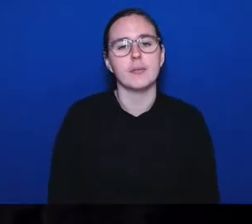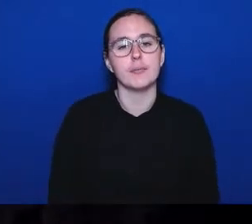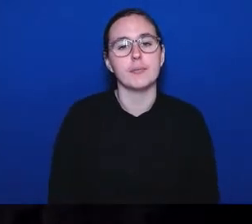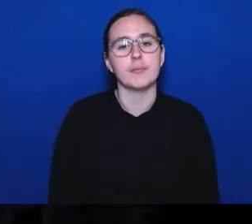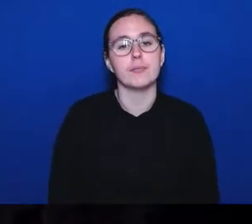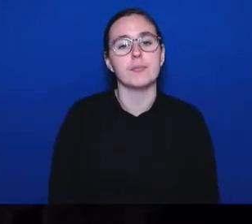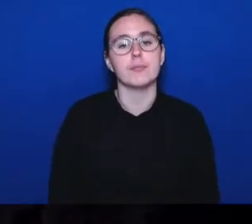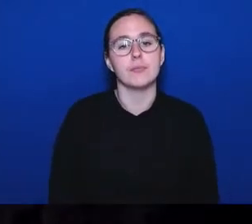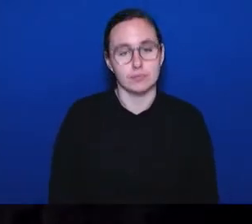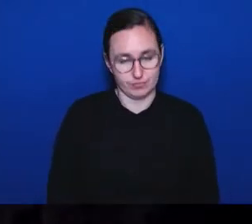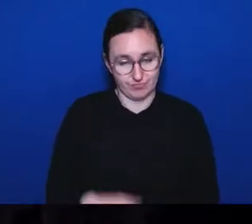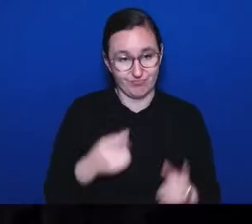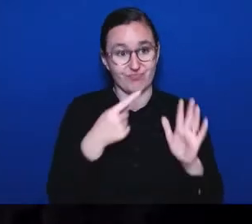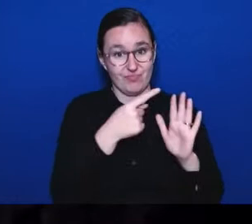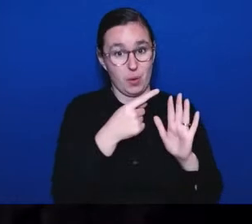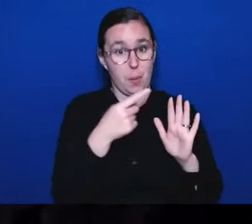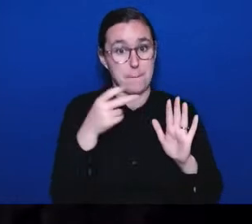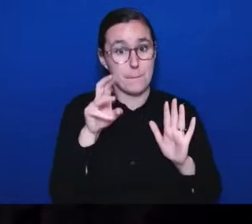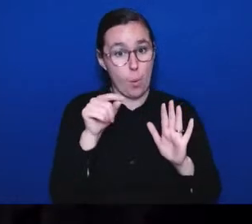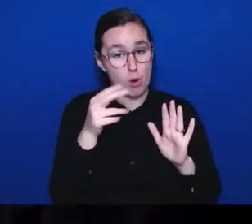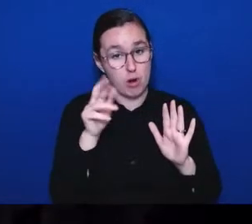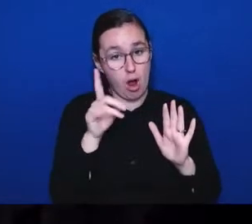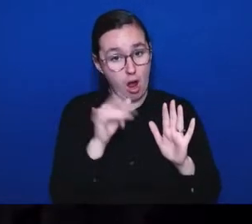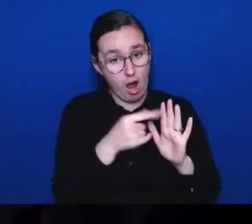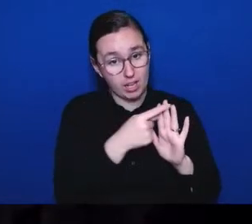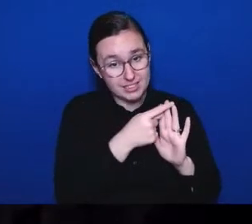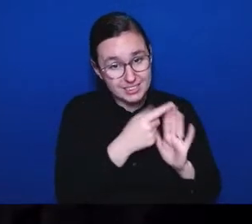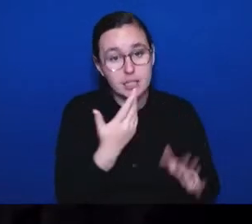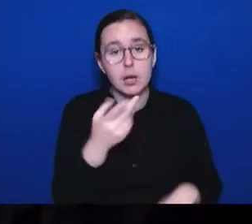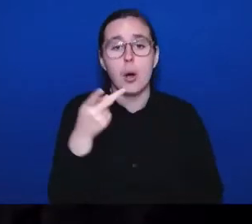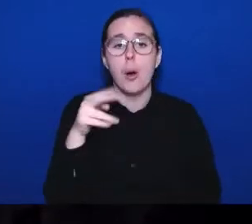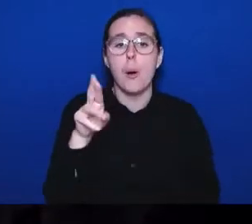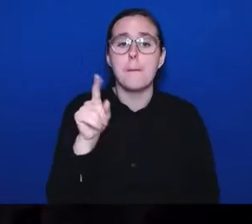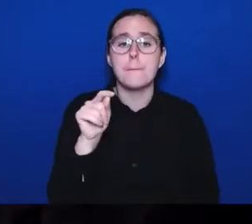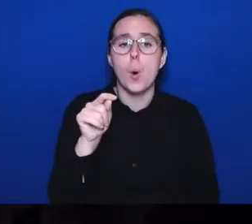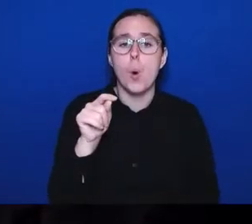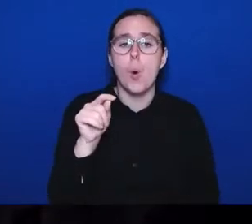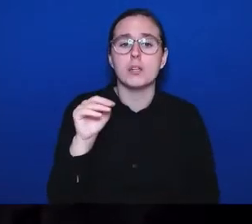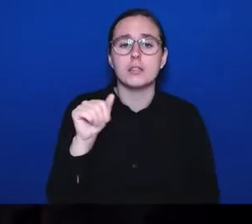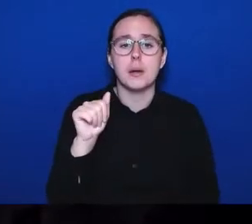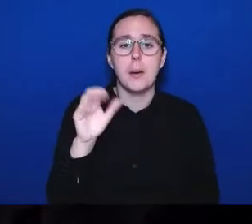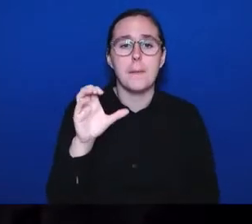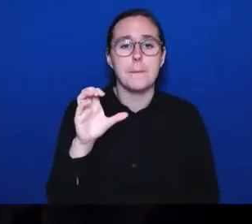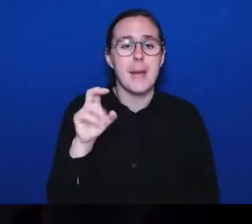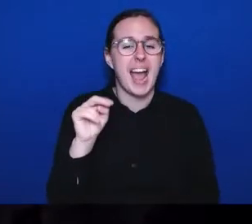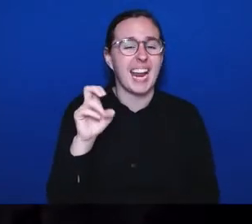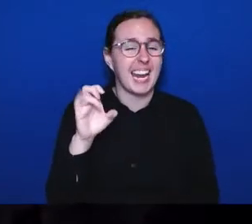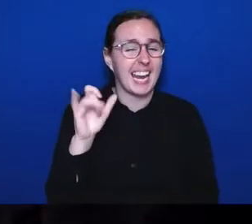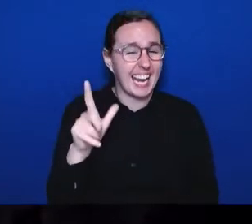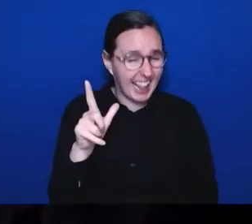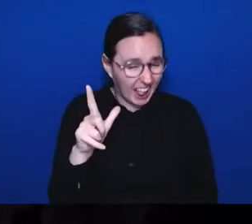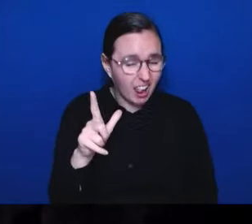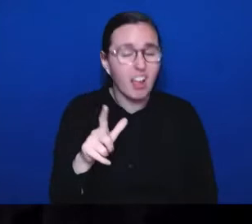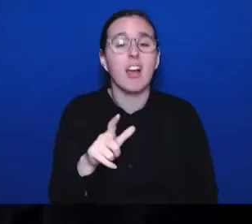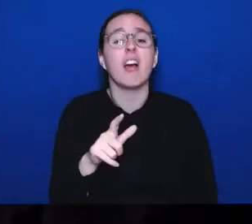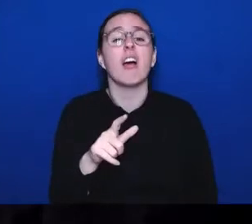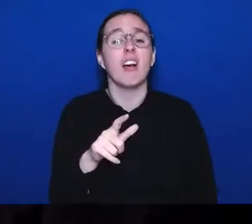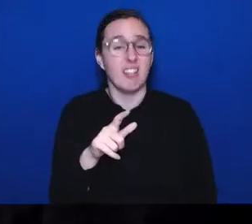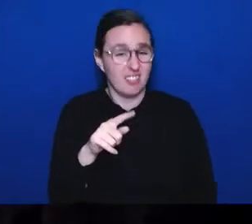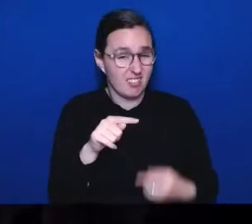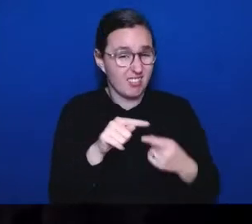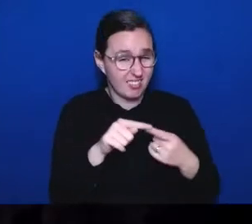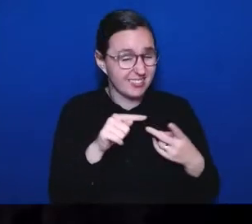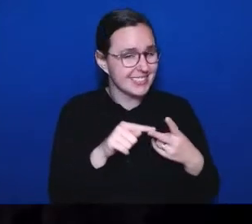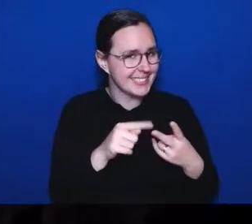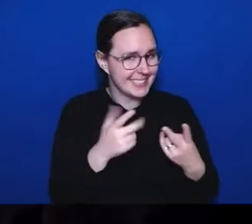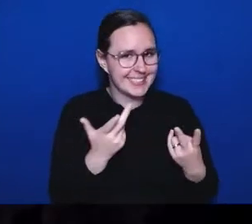as Port McNeill is one of the things we've had in mind in the various elements of this agreement. And you know, I've been told